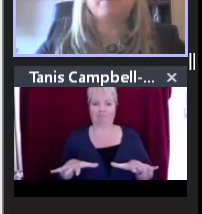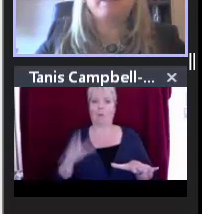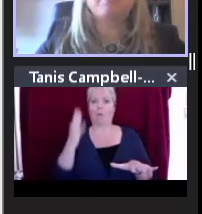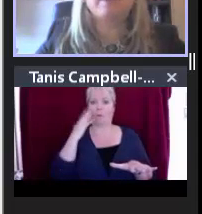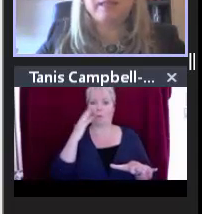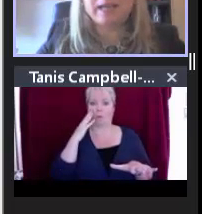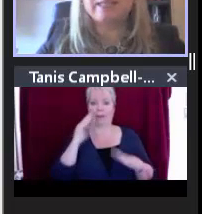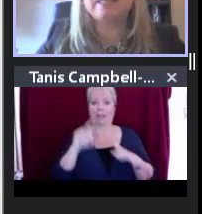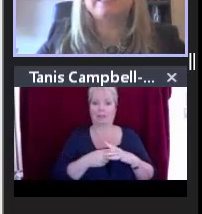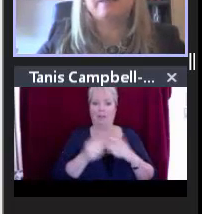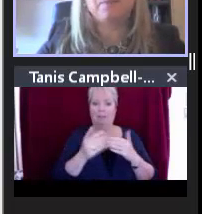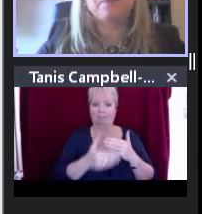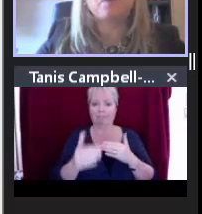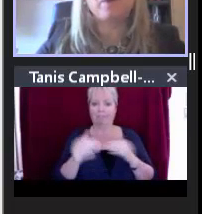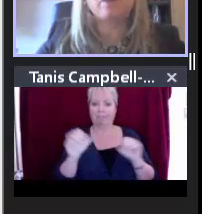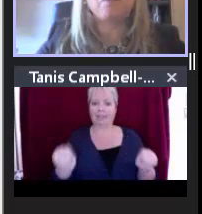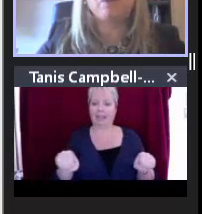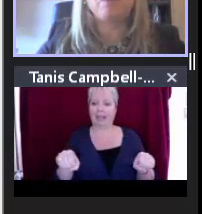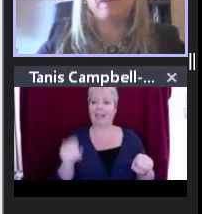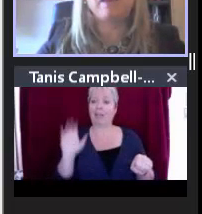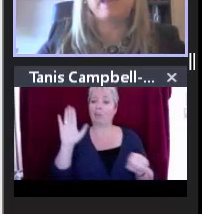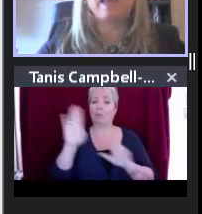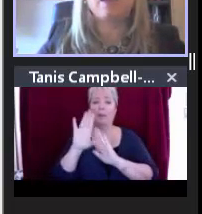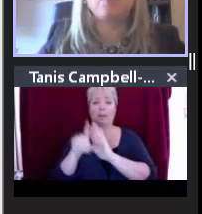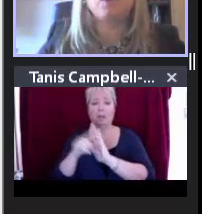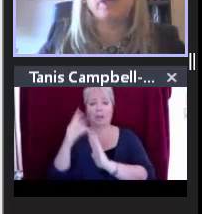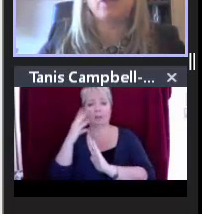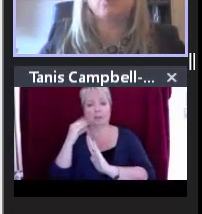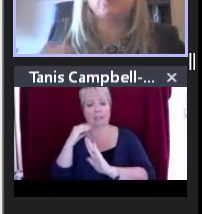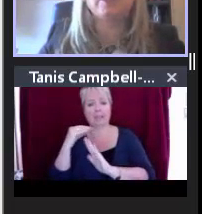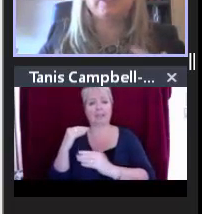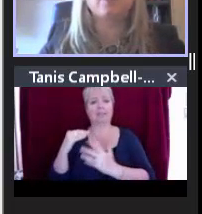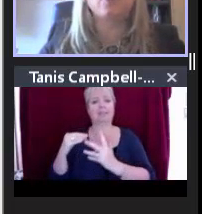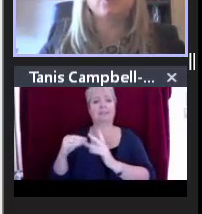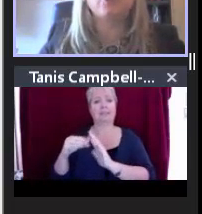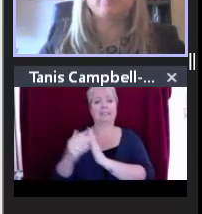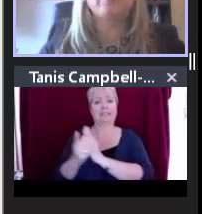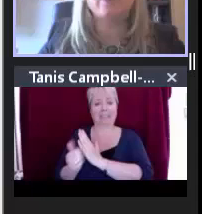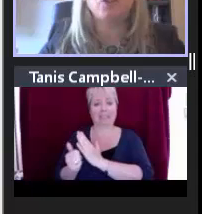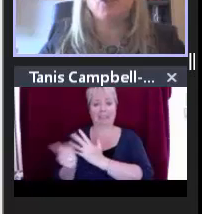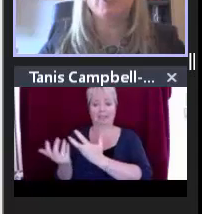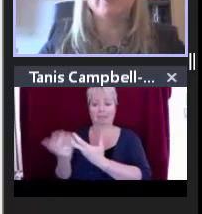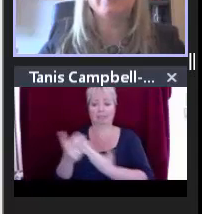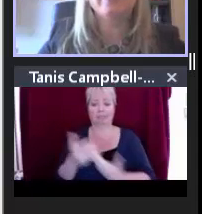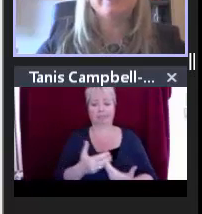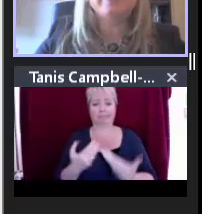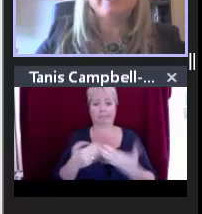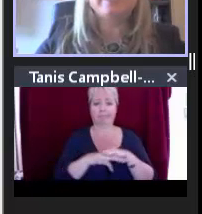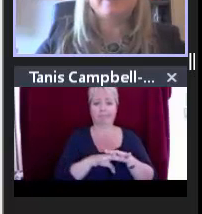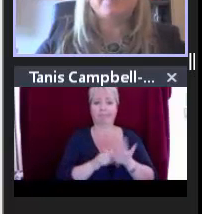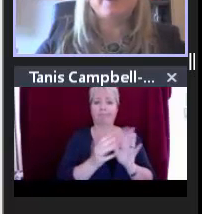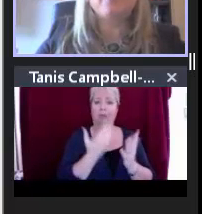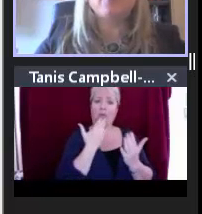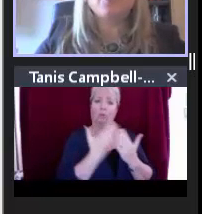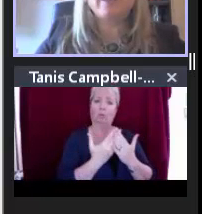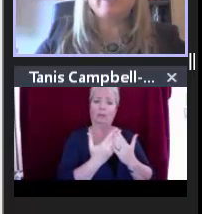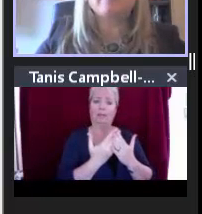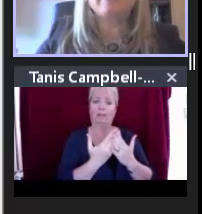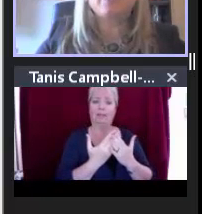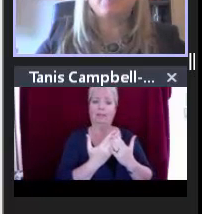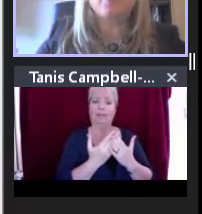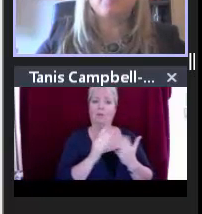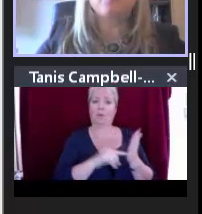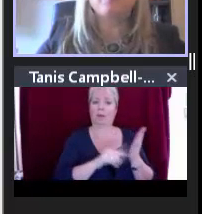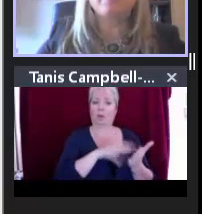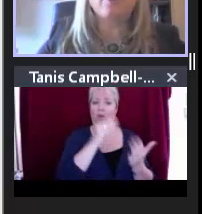background's going to blend really nicely with being a communications technology professional. So, and you're very